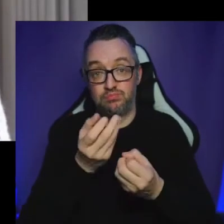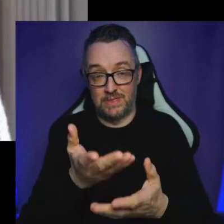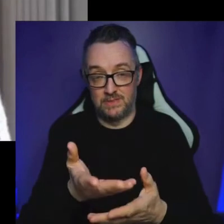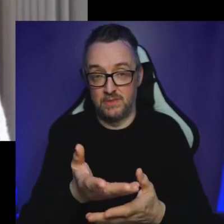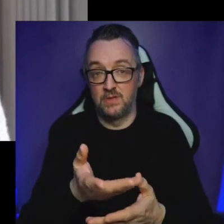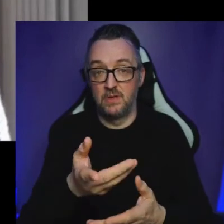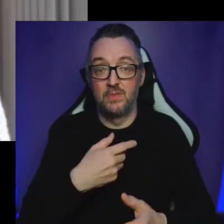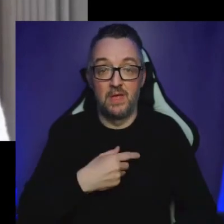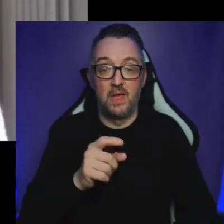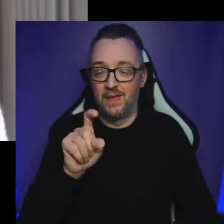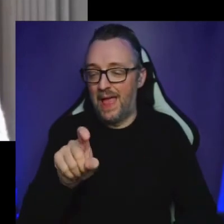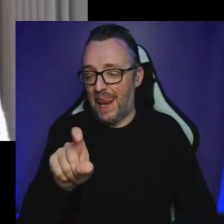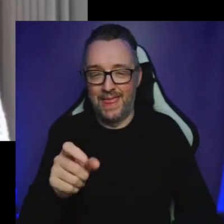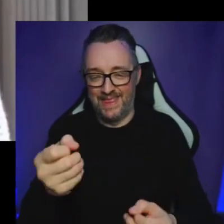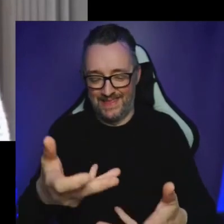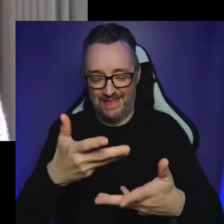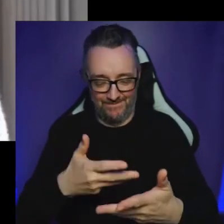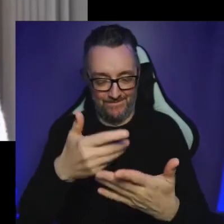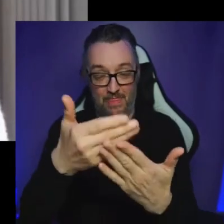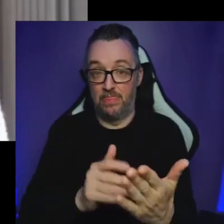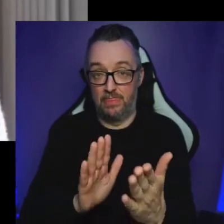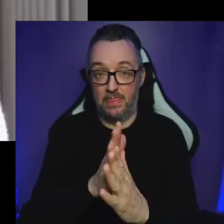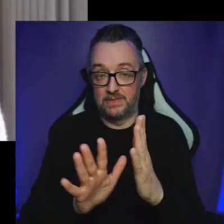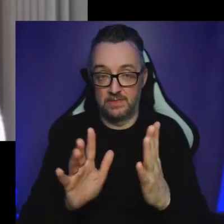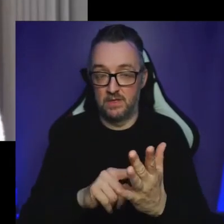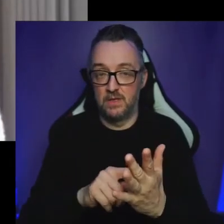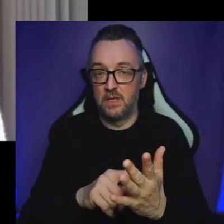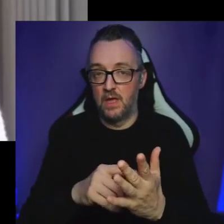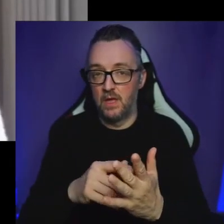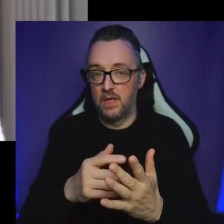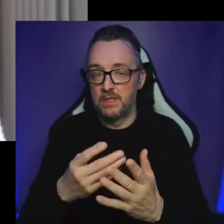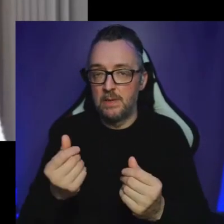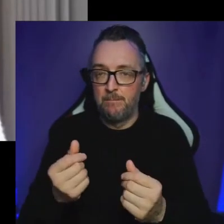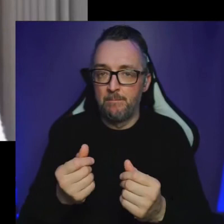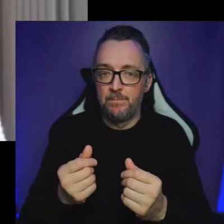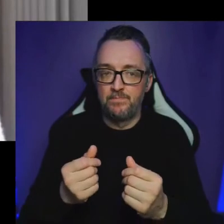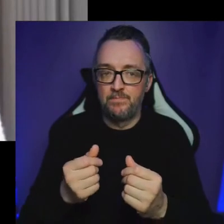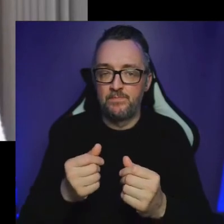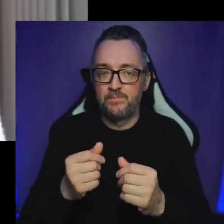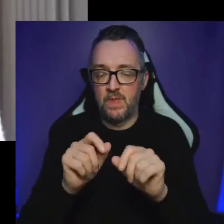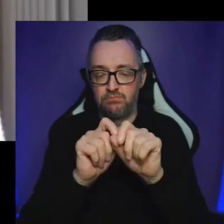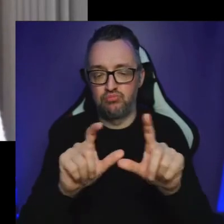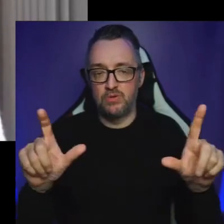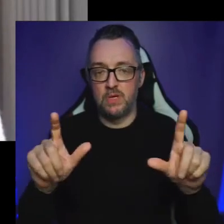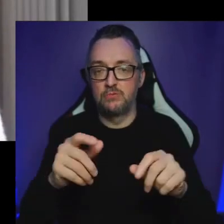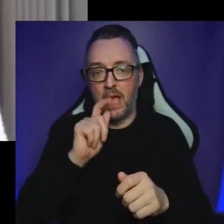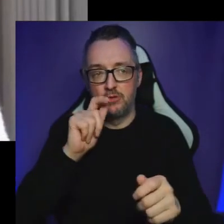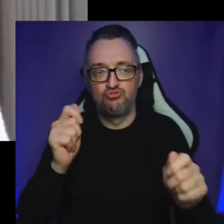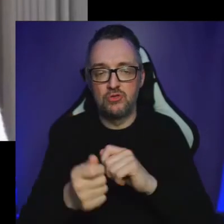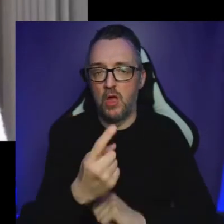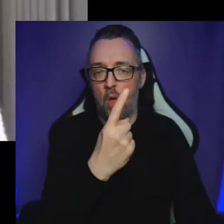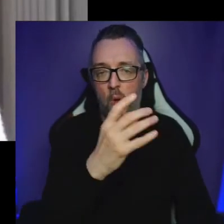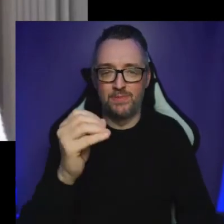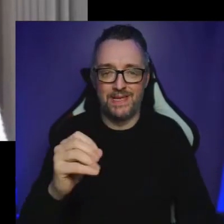get what you're given type stuff. We have got some options within the browsers to change the magnification.